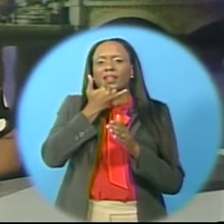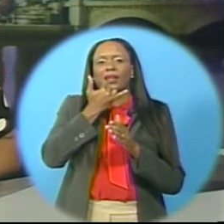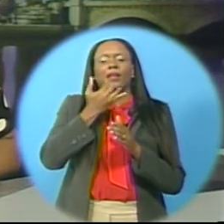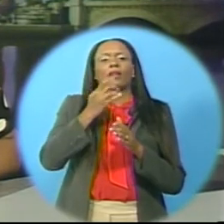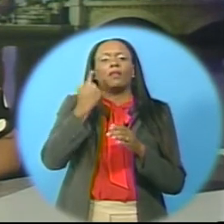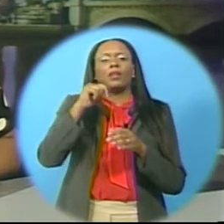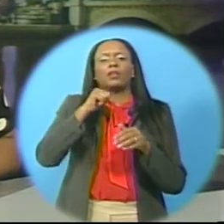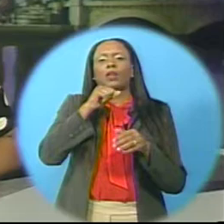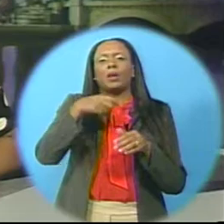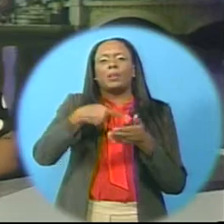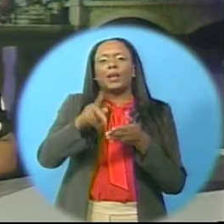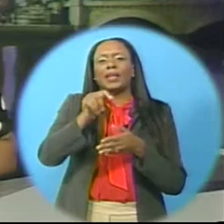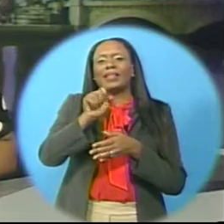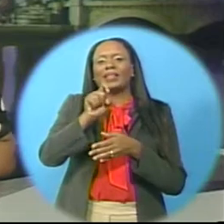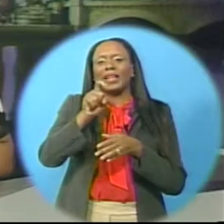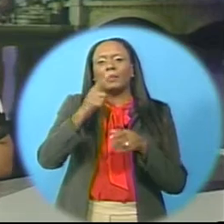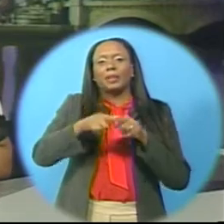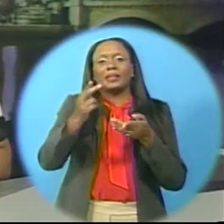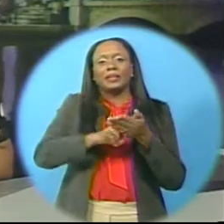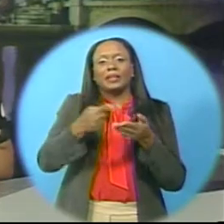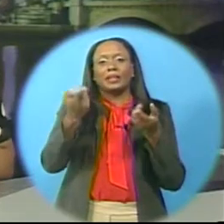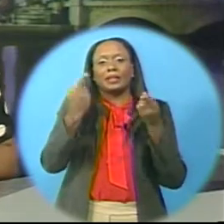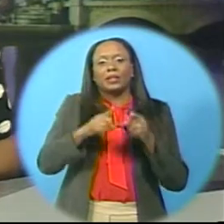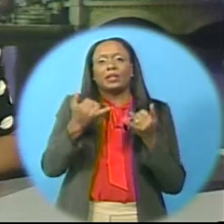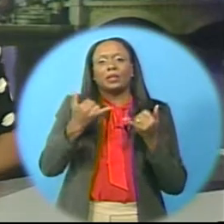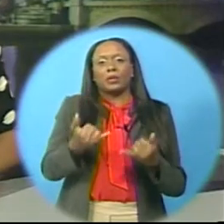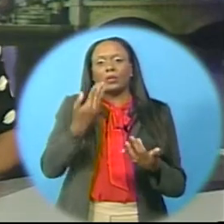treaty, therefore, is significant.